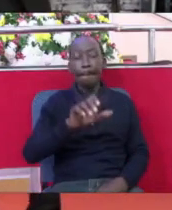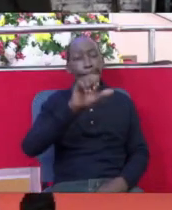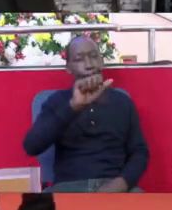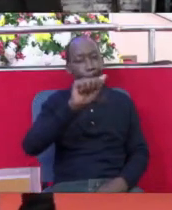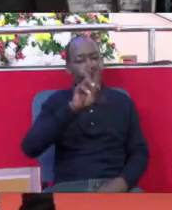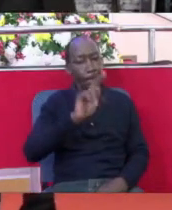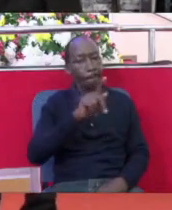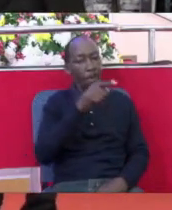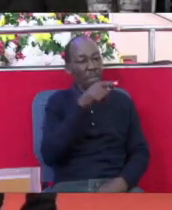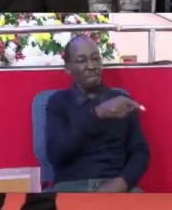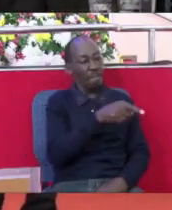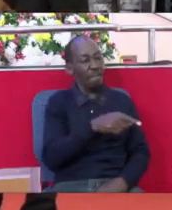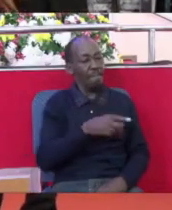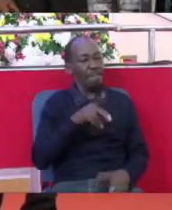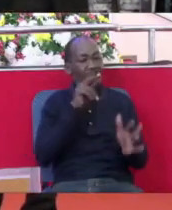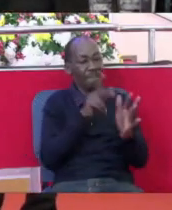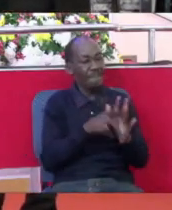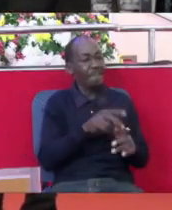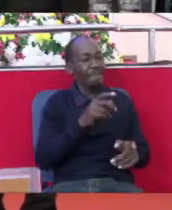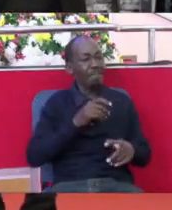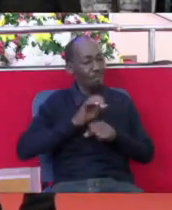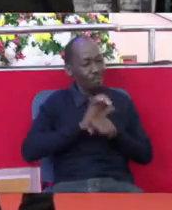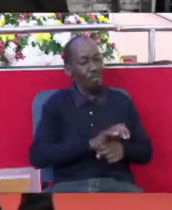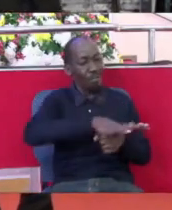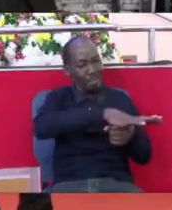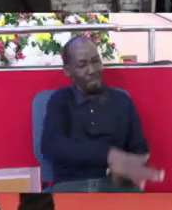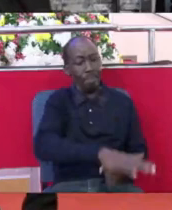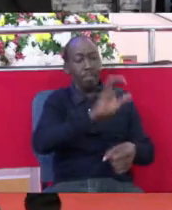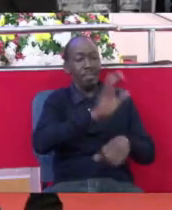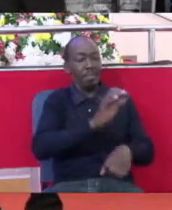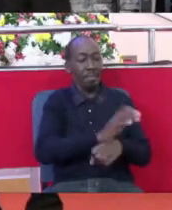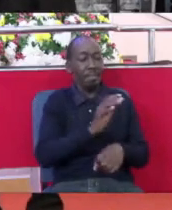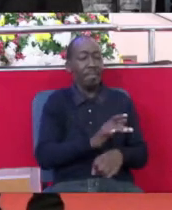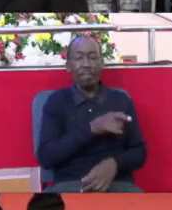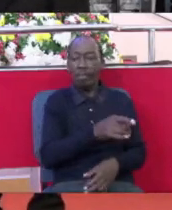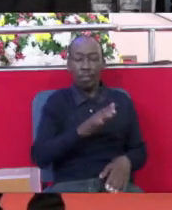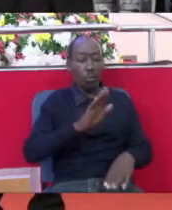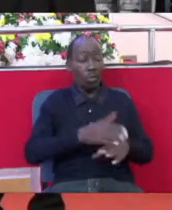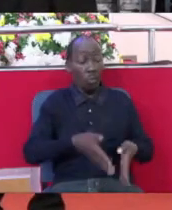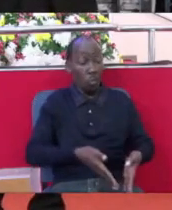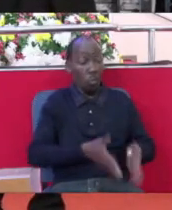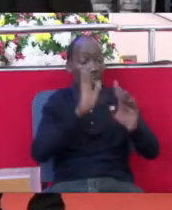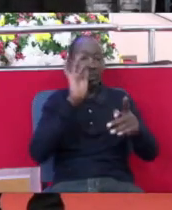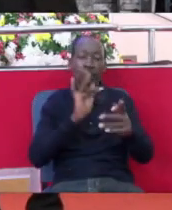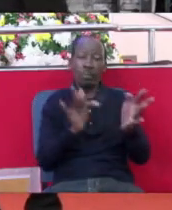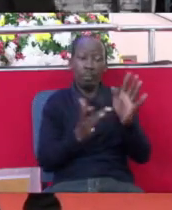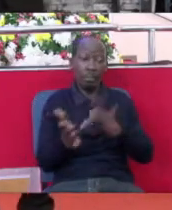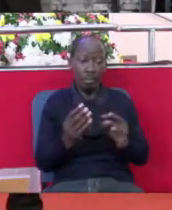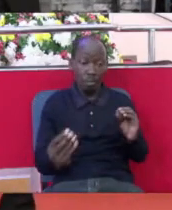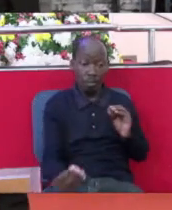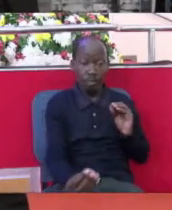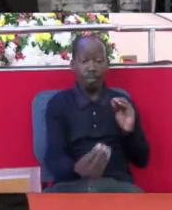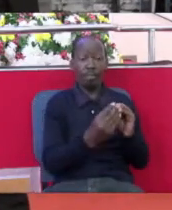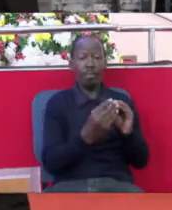a persecutor of the church. Yeye alikuwa anadhulumu kanisa. But after encountering Jesus on his way to Damascus, lakini alipokutana na Yesu katika njia yake akienda